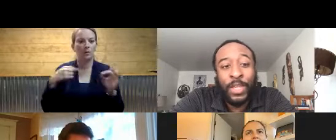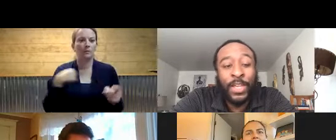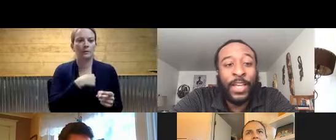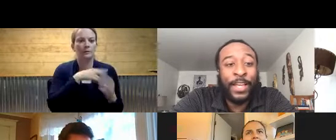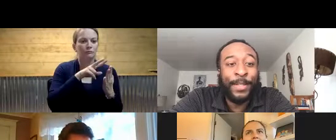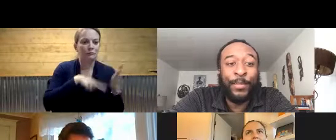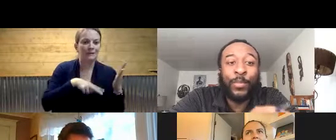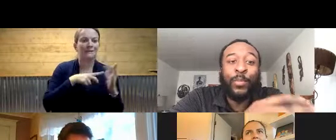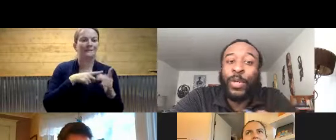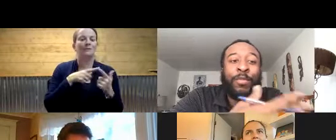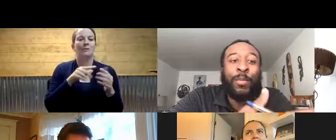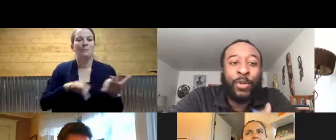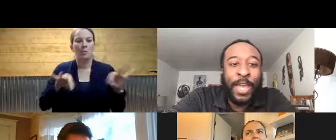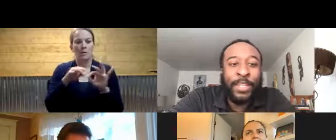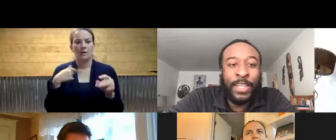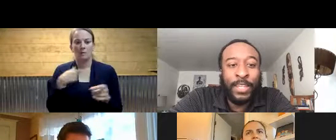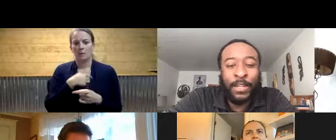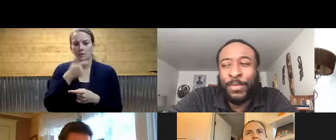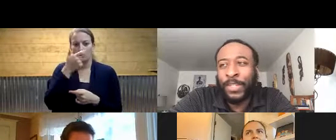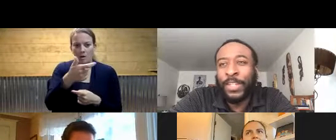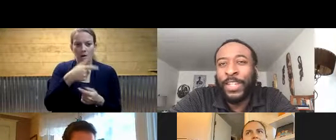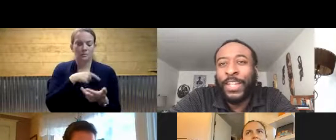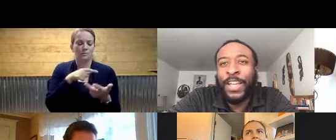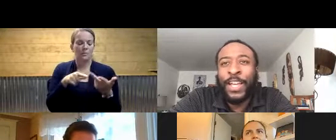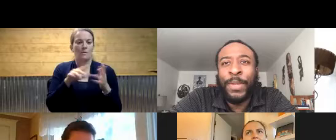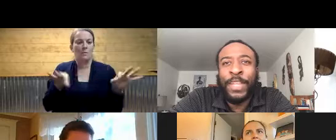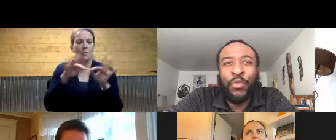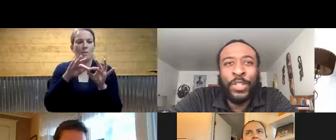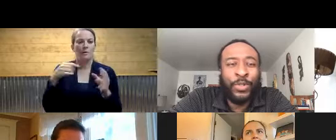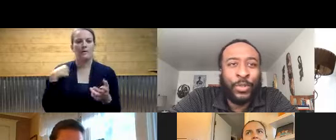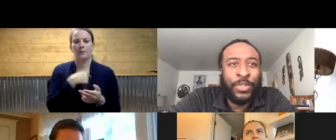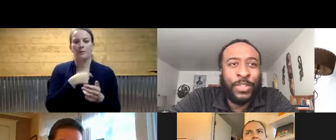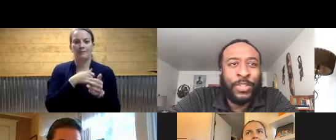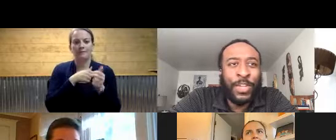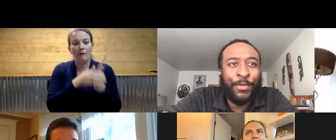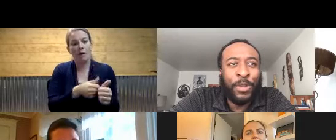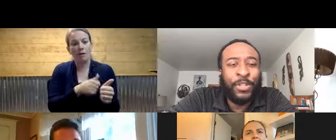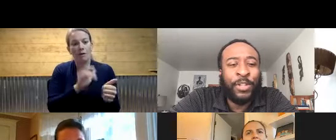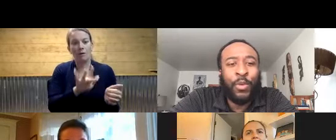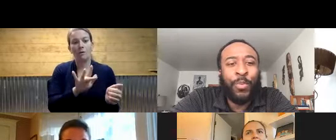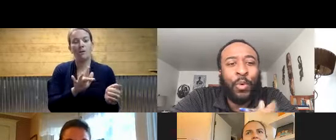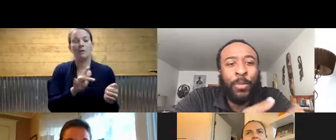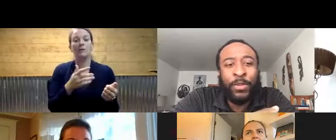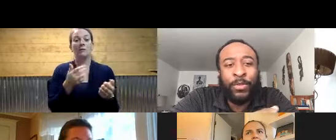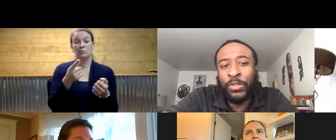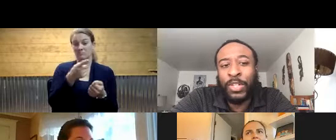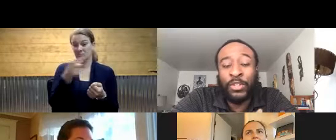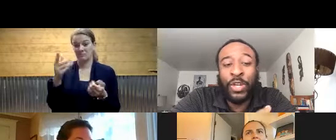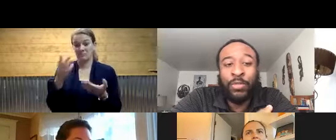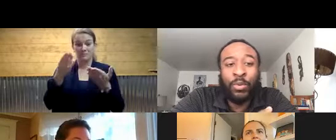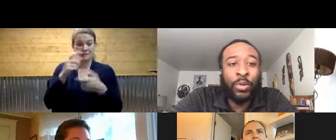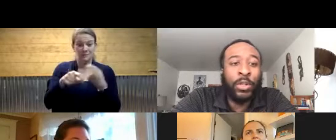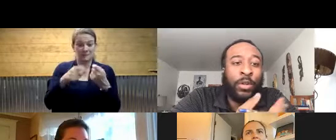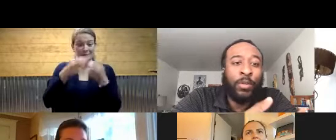to, whatever modality it comes in? Any resources for us to learn more about diversity